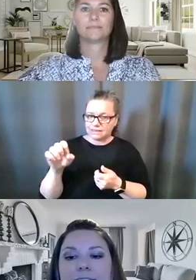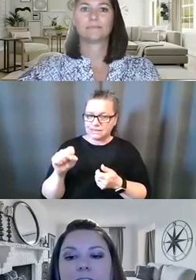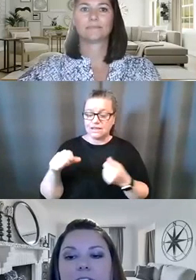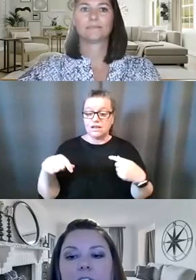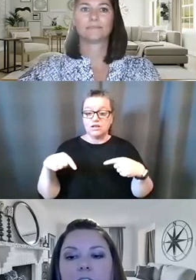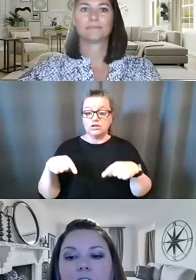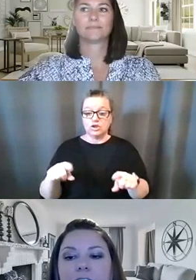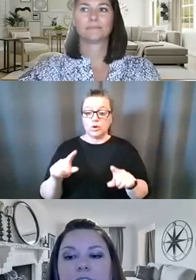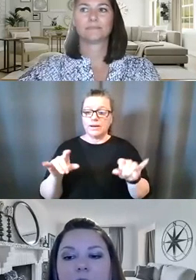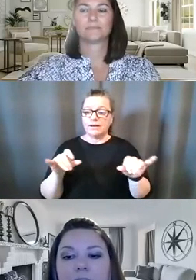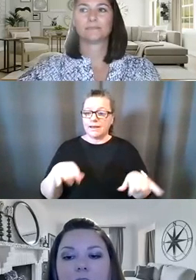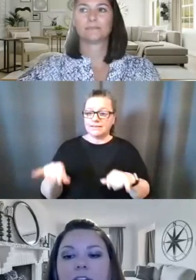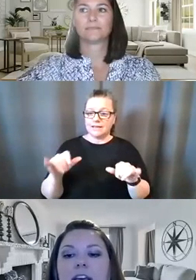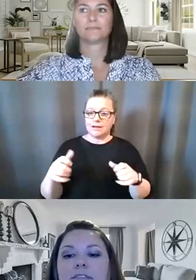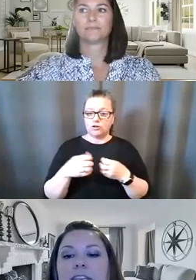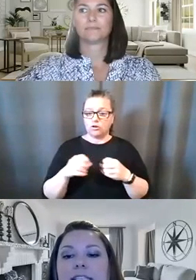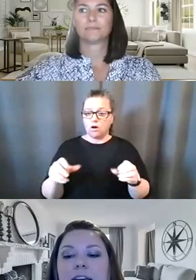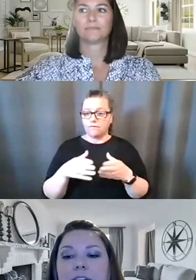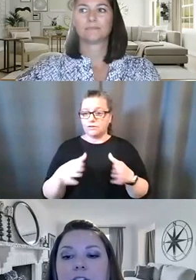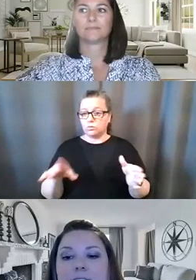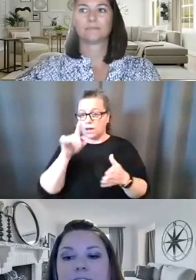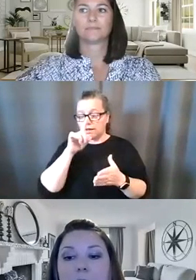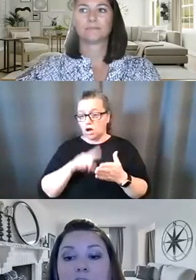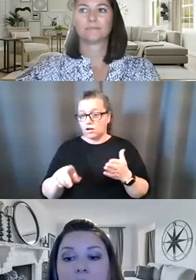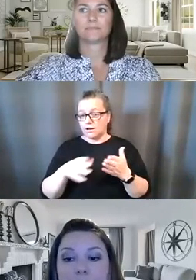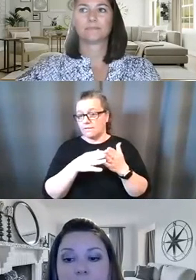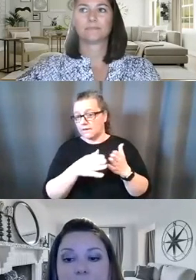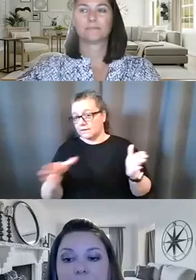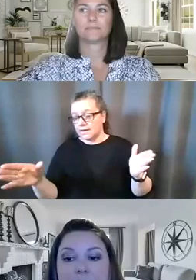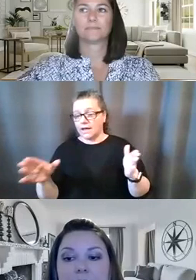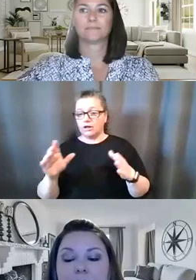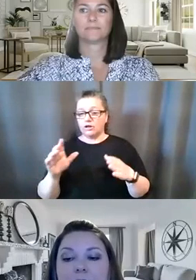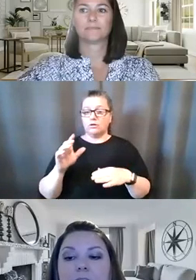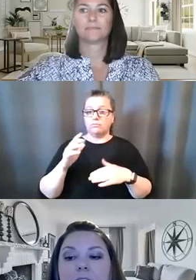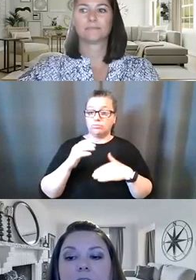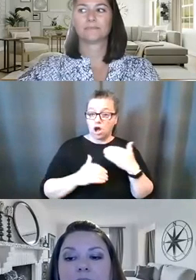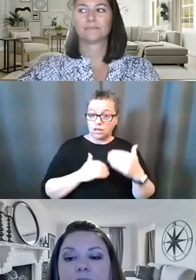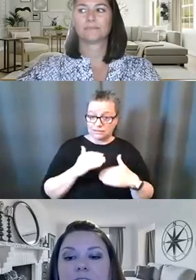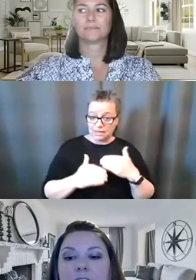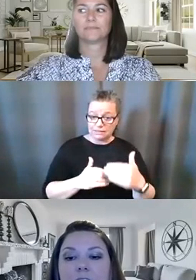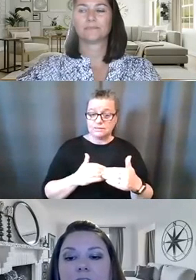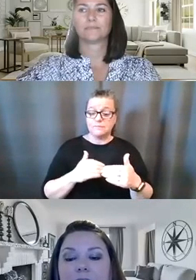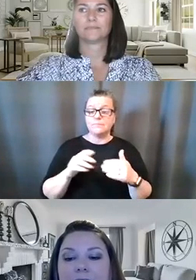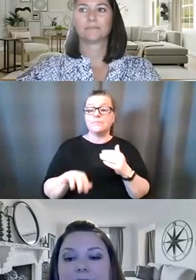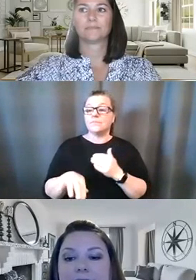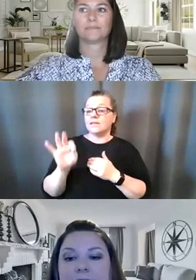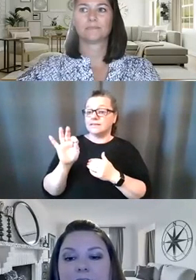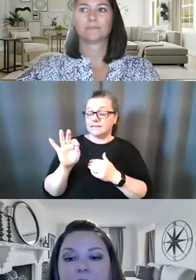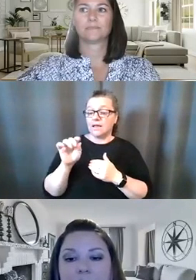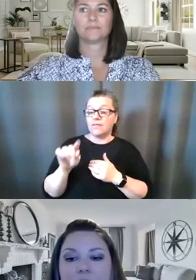a standard office-wide audit of the entire establishment process, it was discovered that